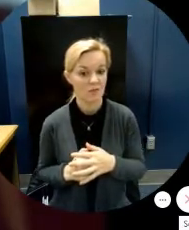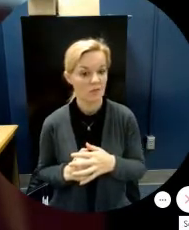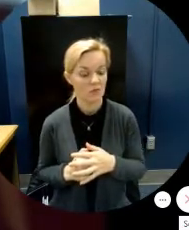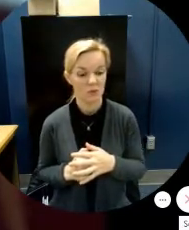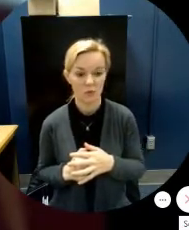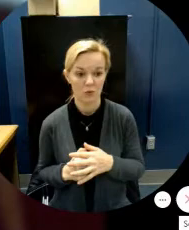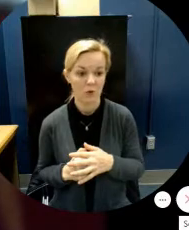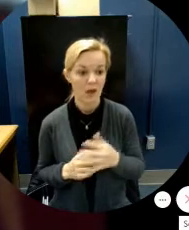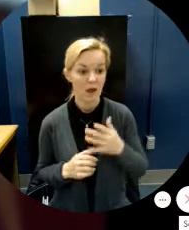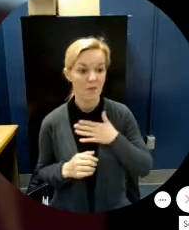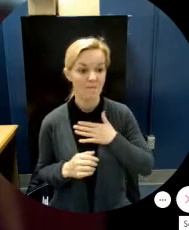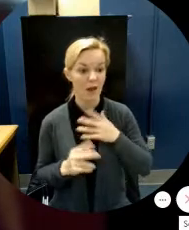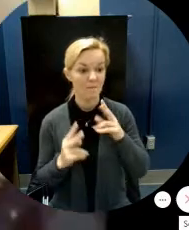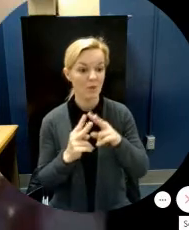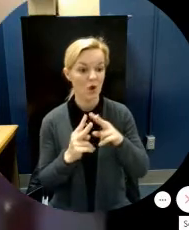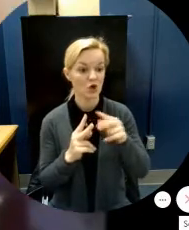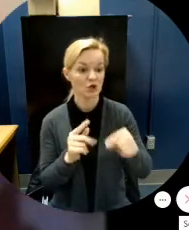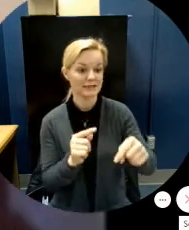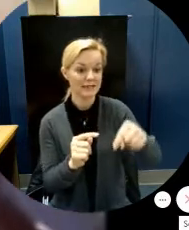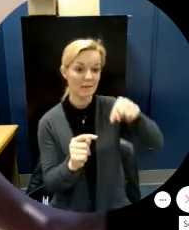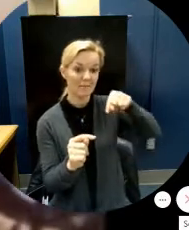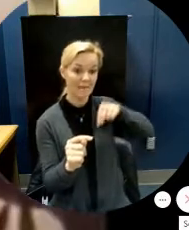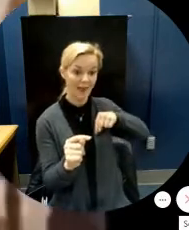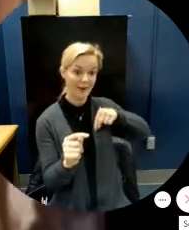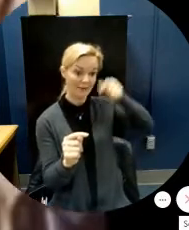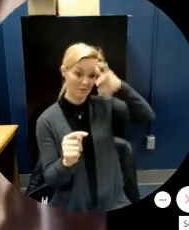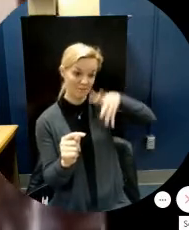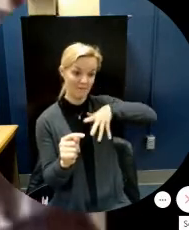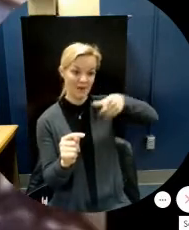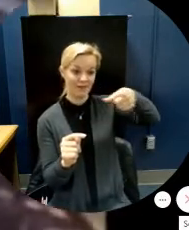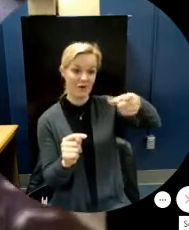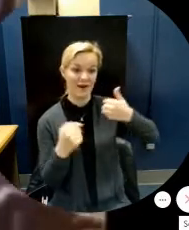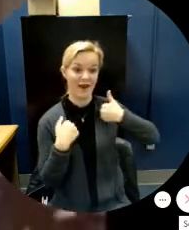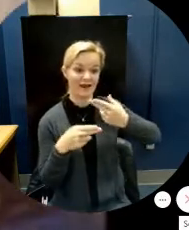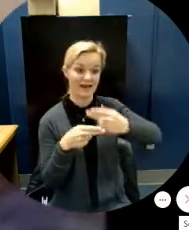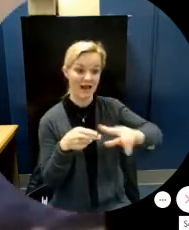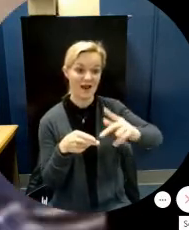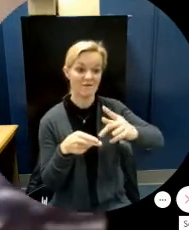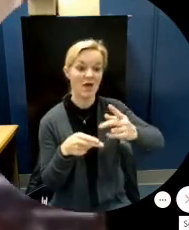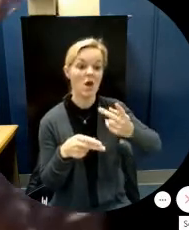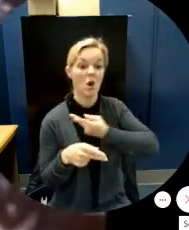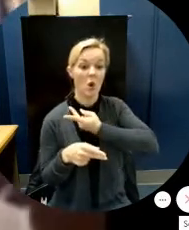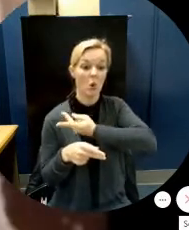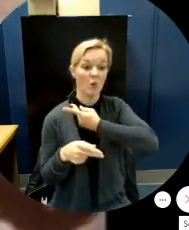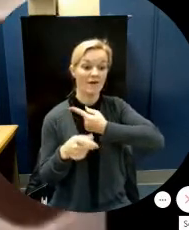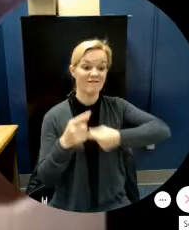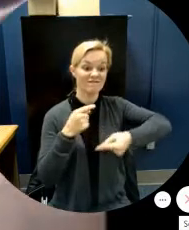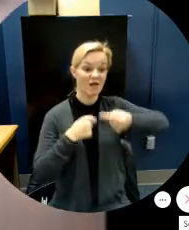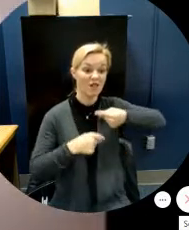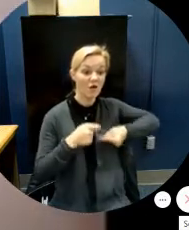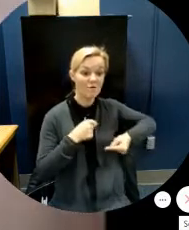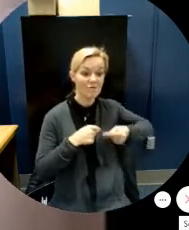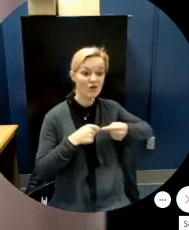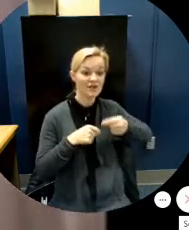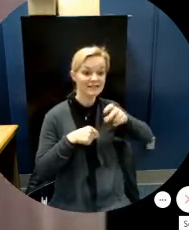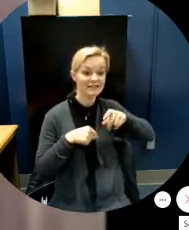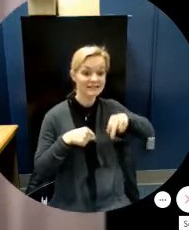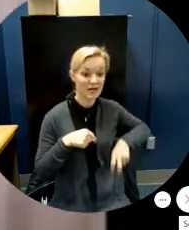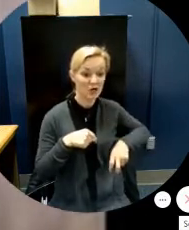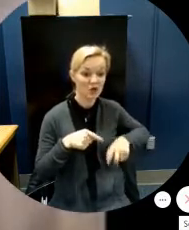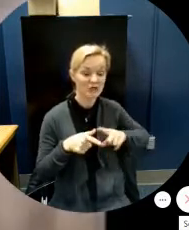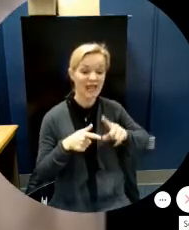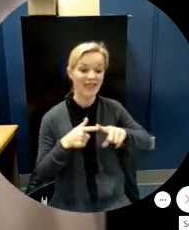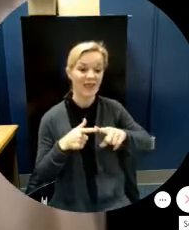My partner stepped back. He was in front of me. We both tripped and tumbled down the stairs. He went over the banister and fell about 10 feet, landed on his